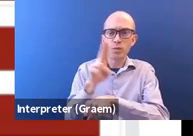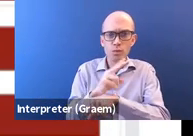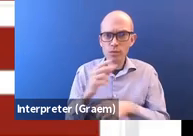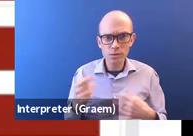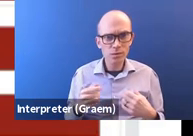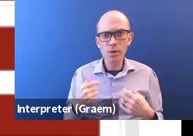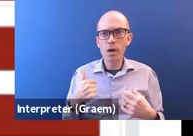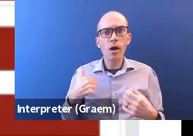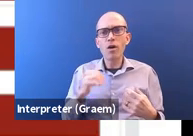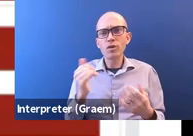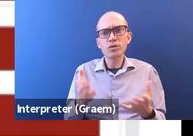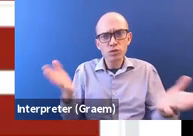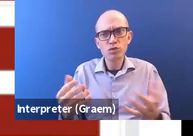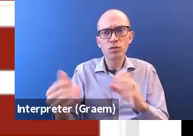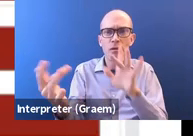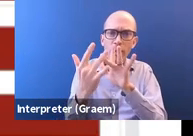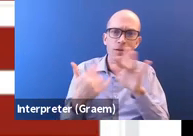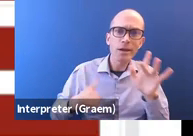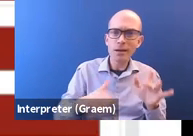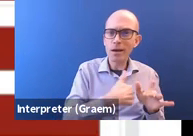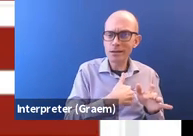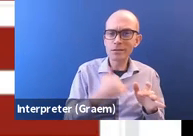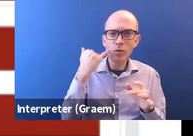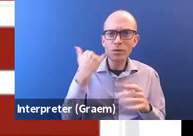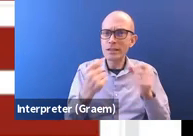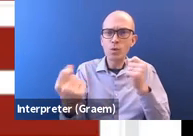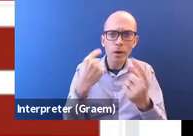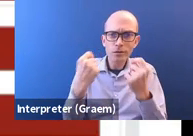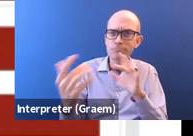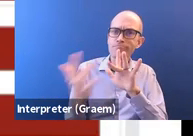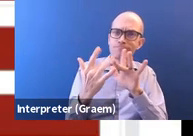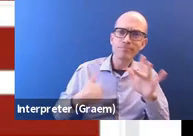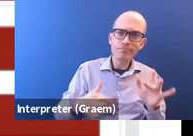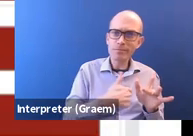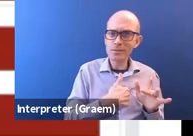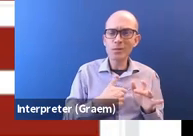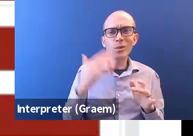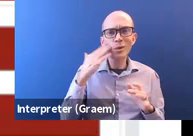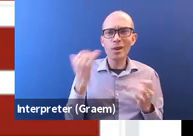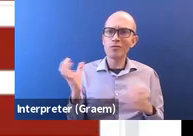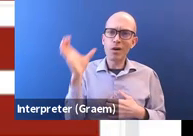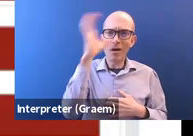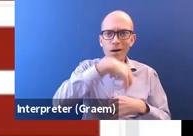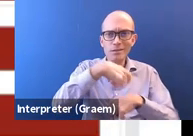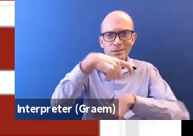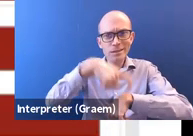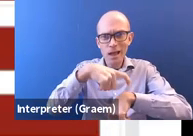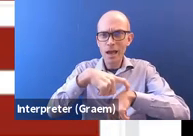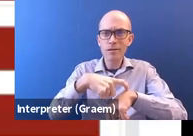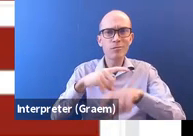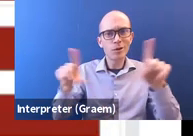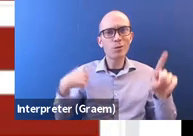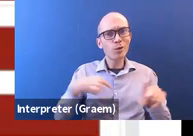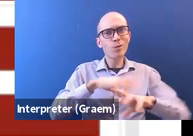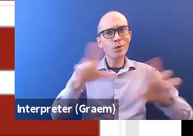here for you. And we know it's kind of odd times and everything else, but I think we can take care of any needs for this upcoming spring